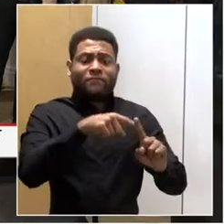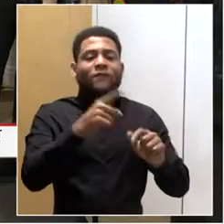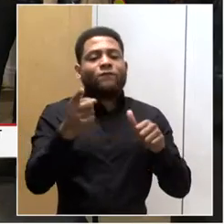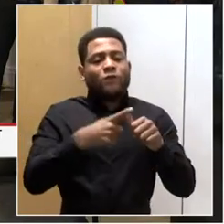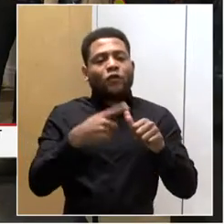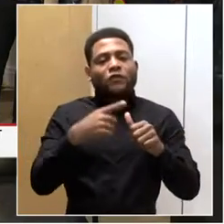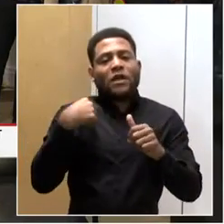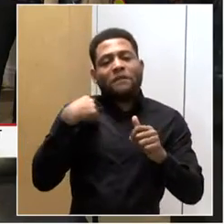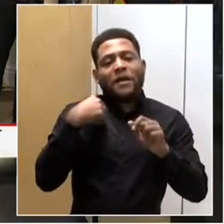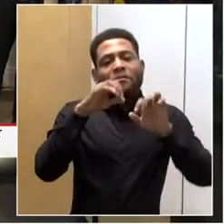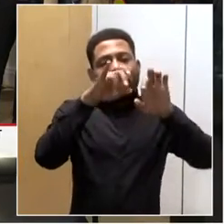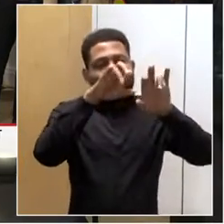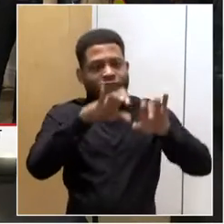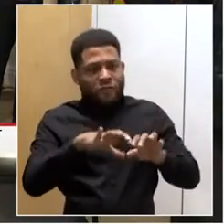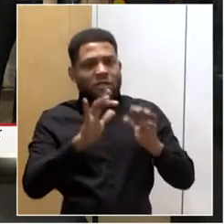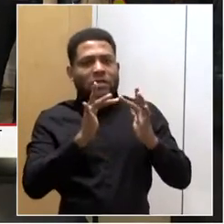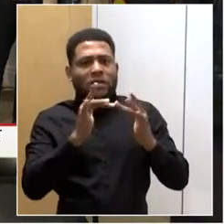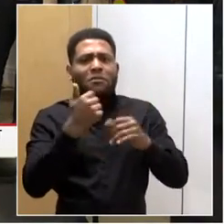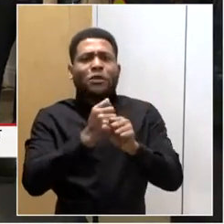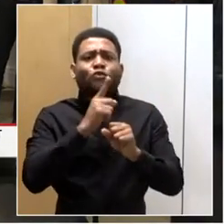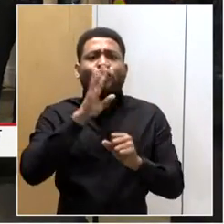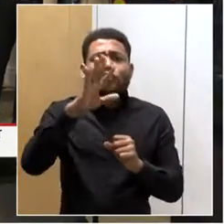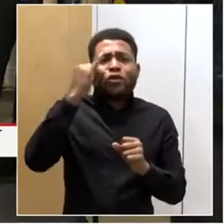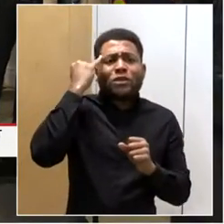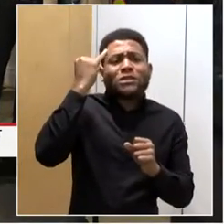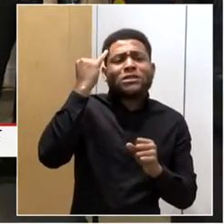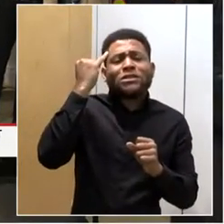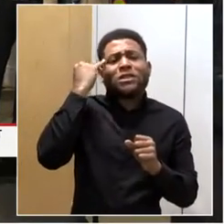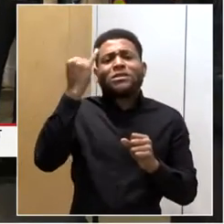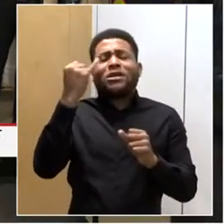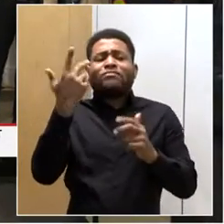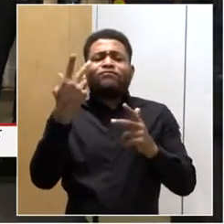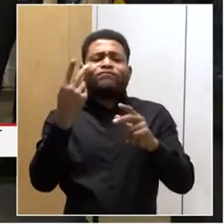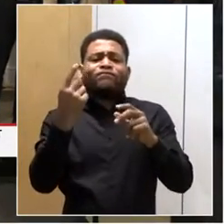pop-up permit. This form is available on our website at